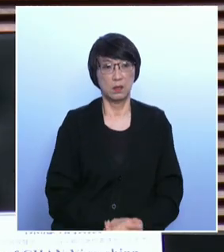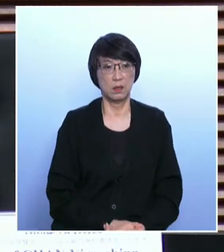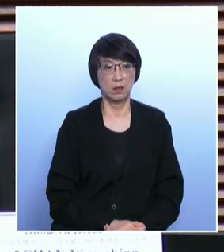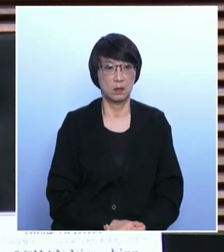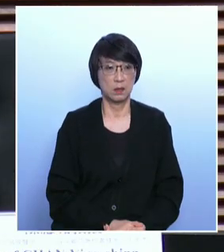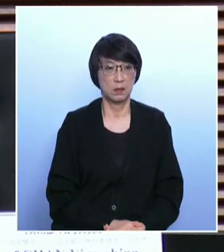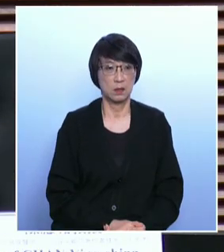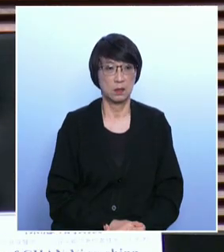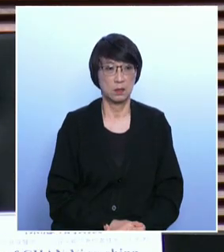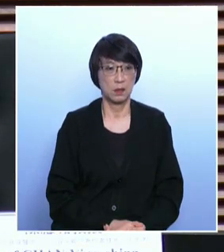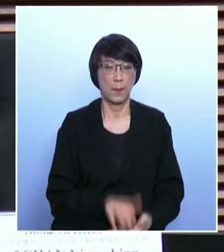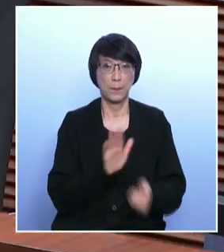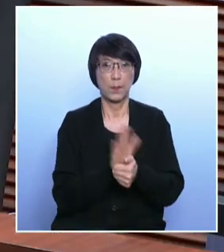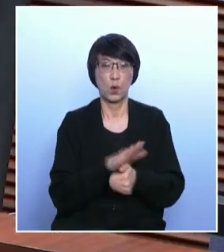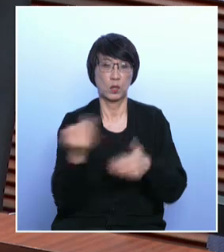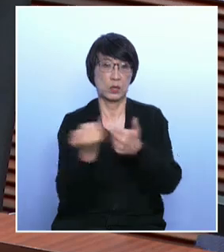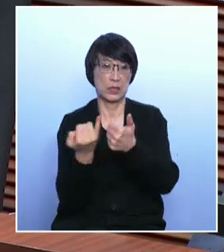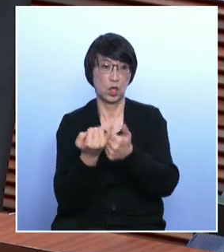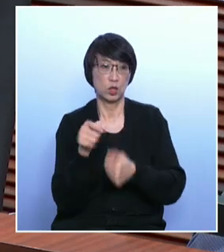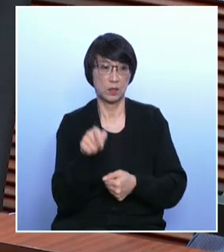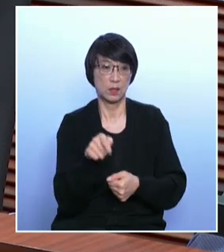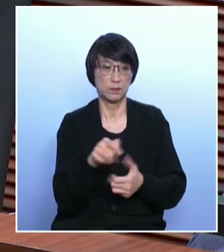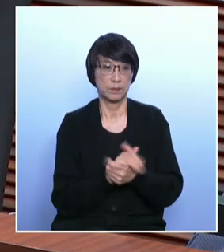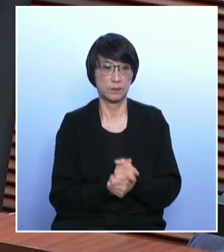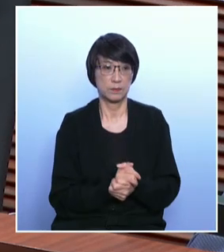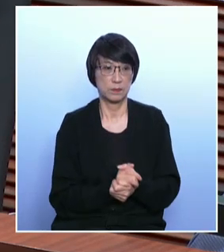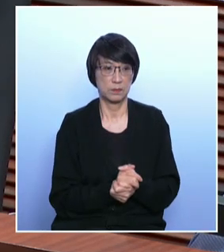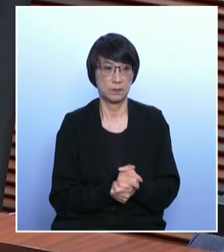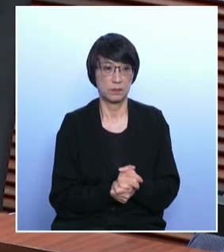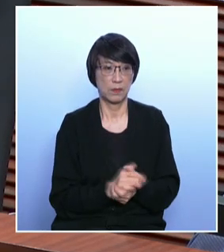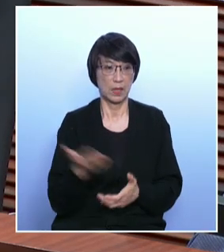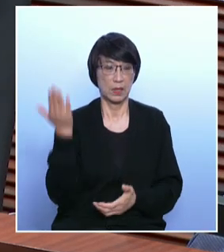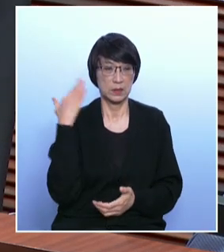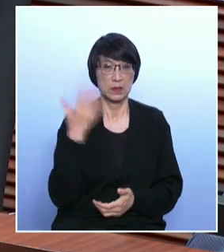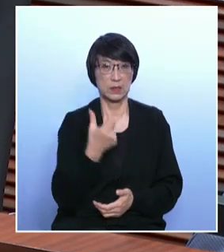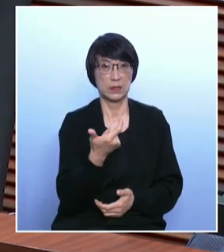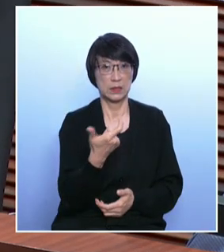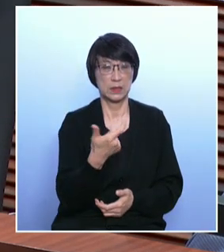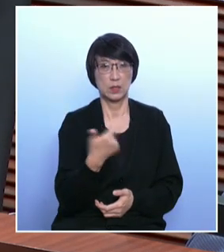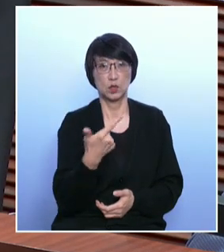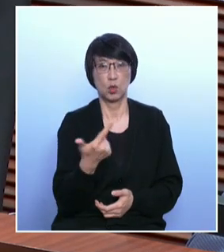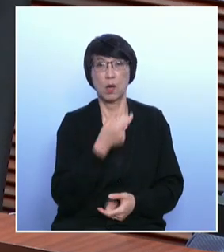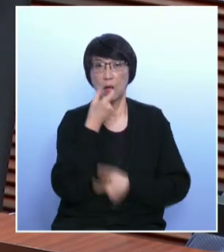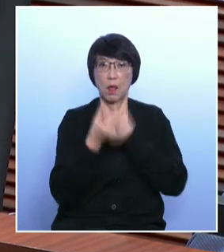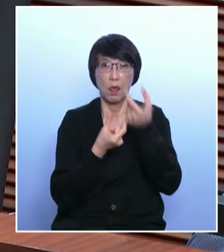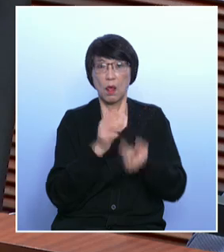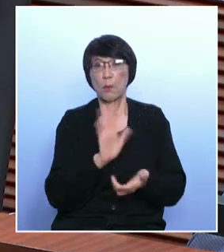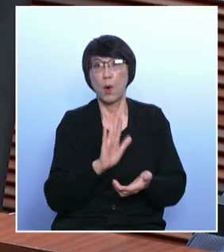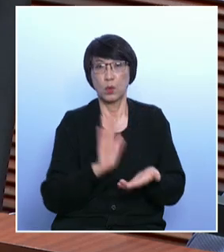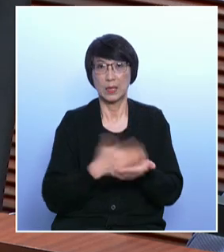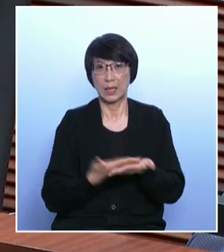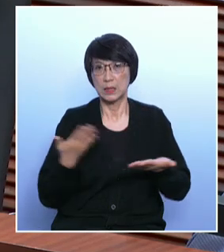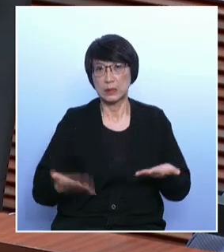peers when they have to work on projects. But now you're setting aside some places for